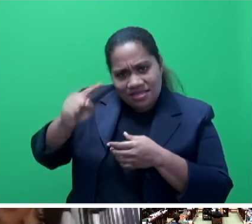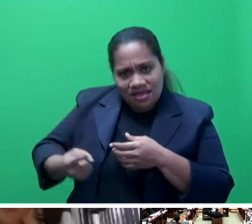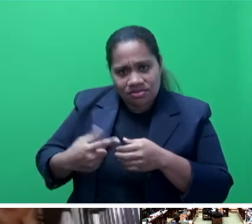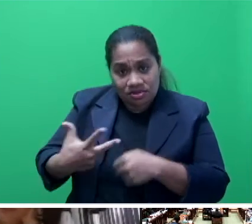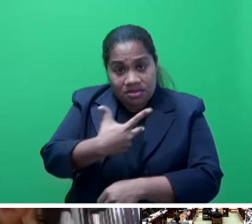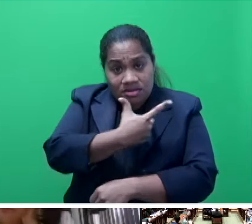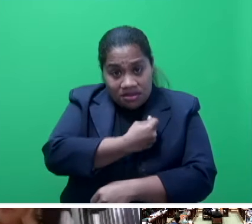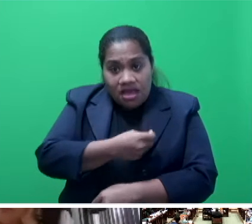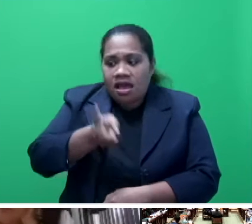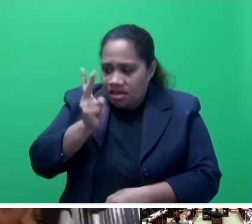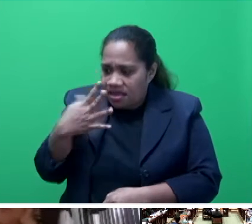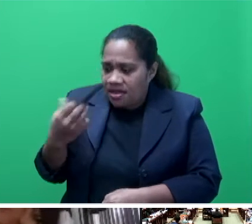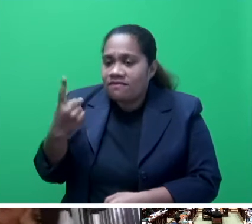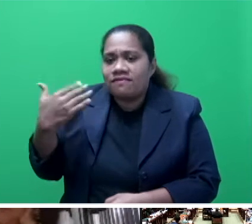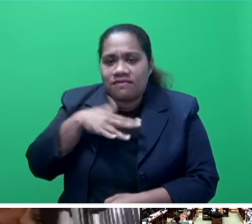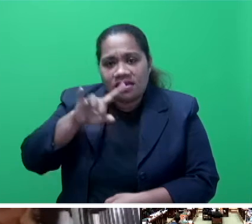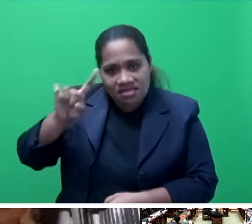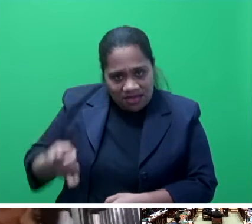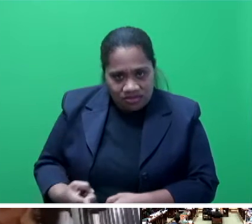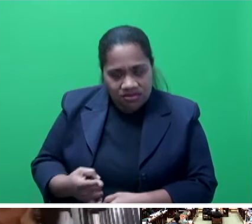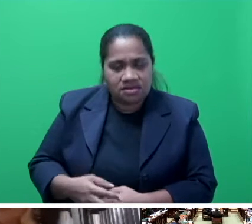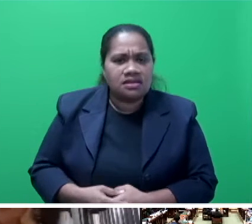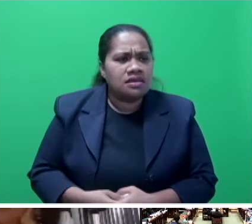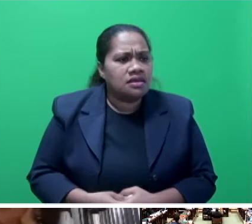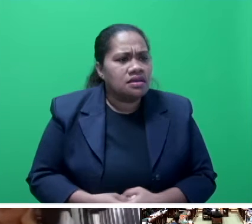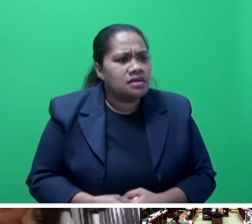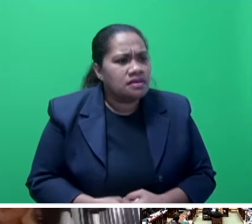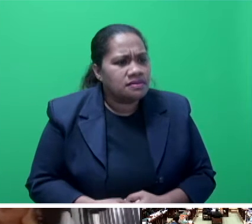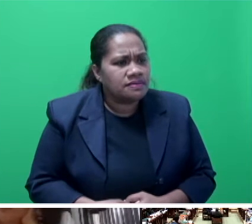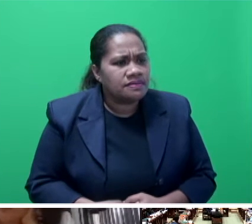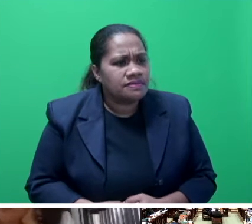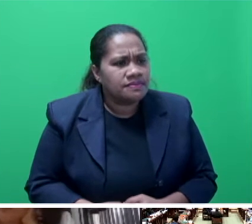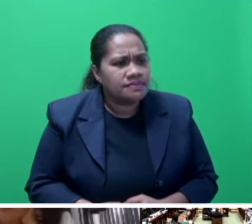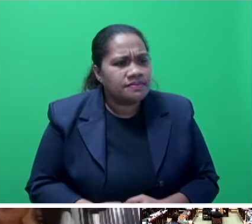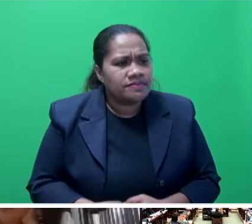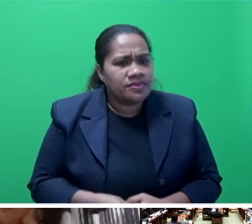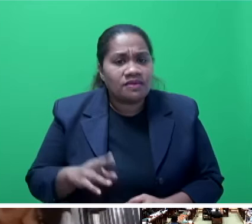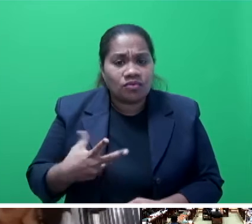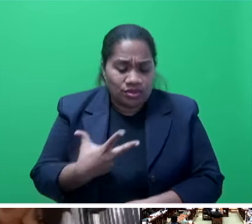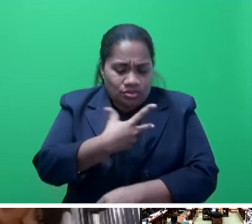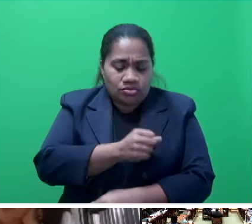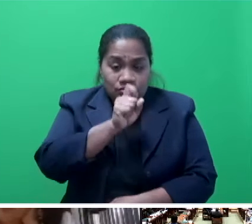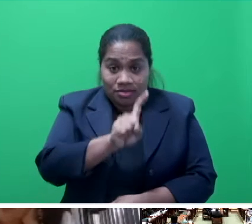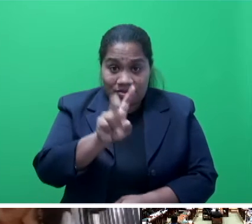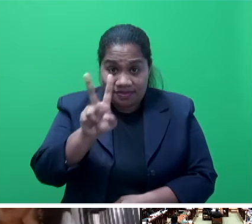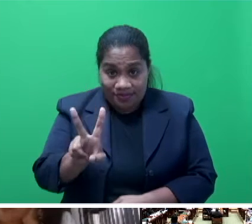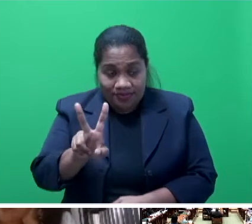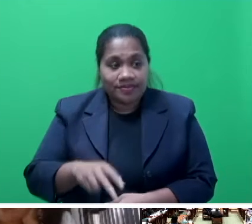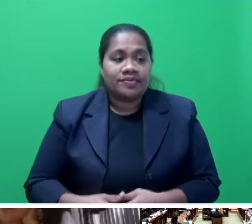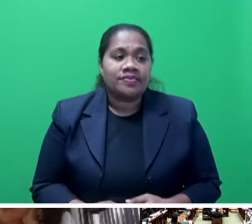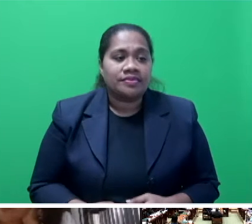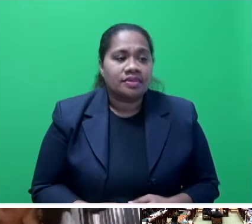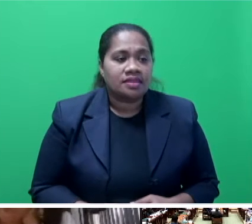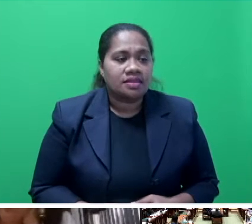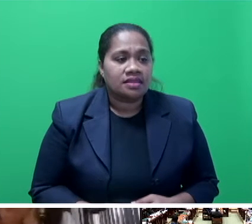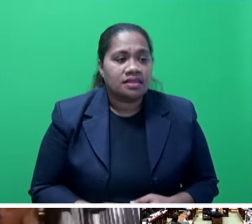another 100,000 by the Indian government, which we are grateful for, and for doses 1 and 2, 50,000 vials were put across